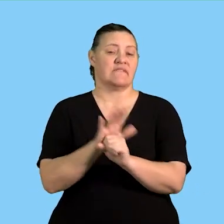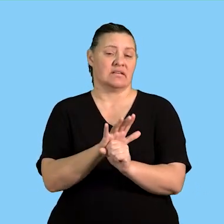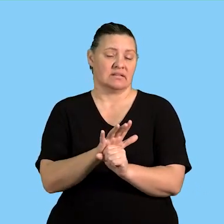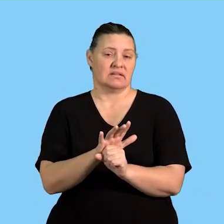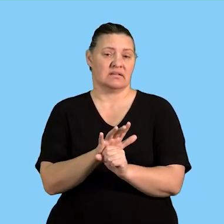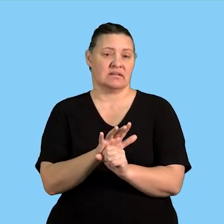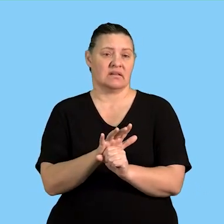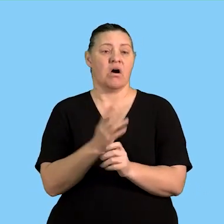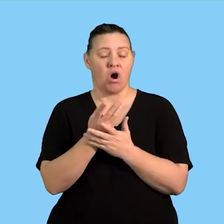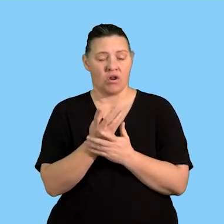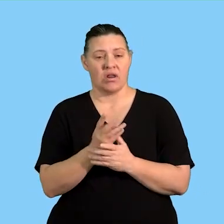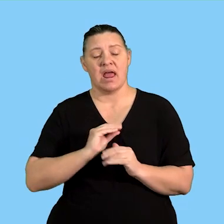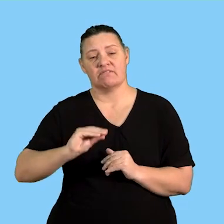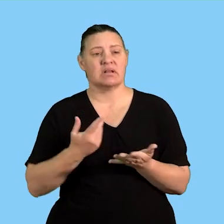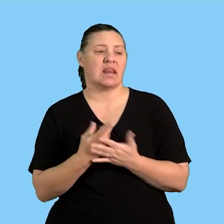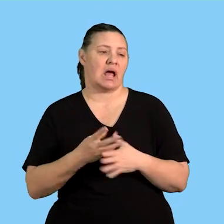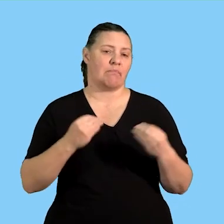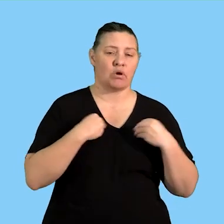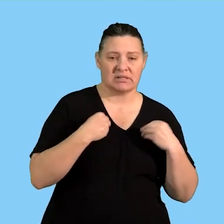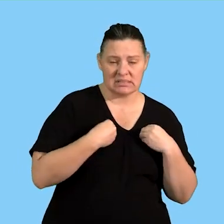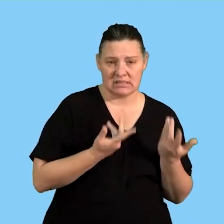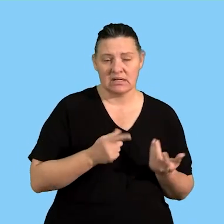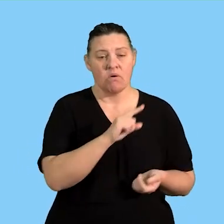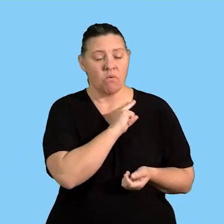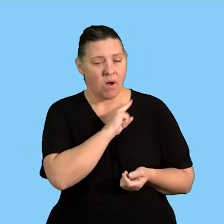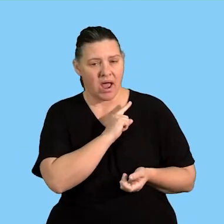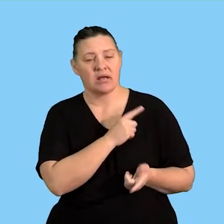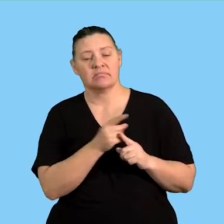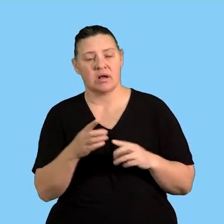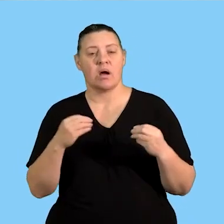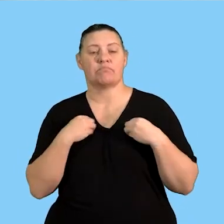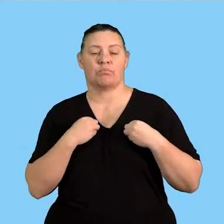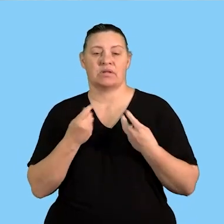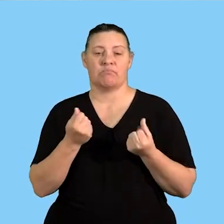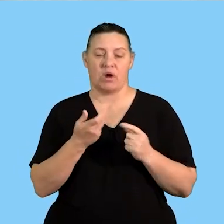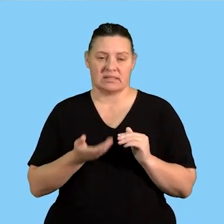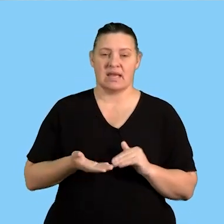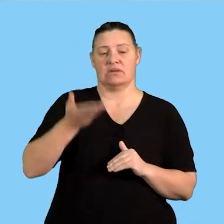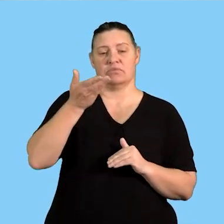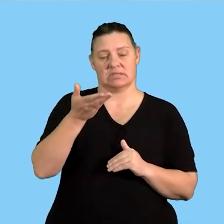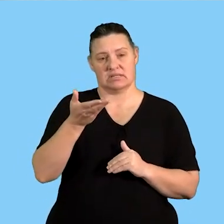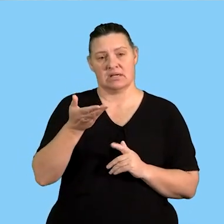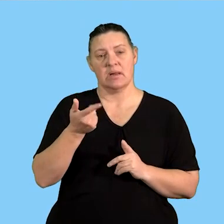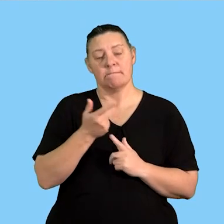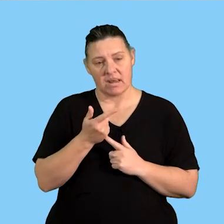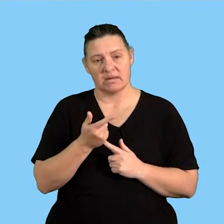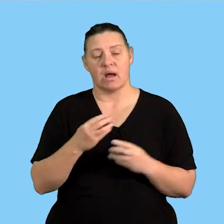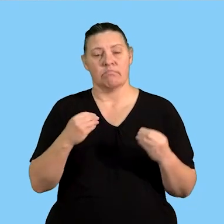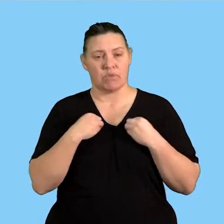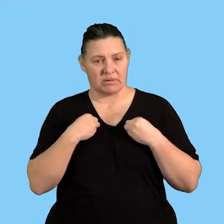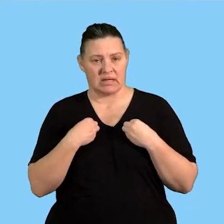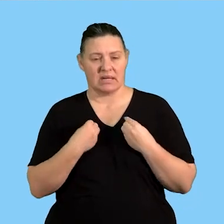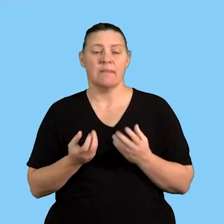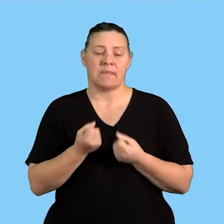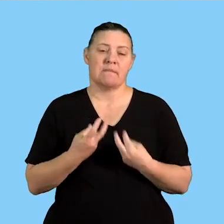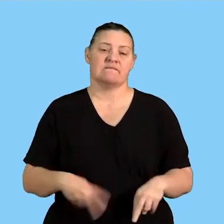some investments, such as property, because these will lead to the property price increasing. It will lead to the property gaining